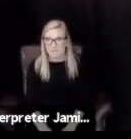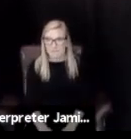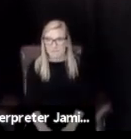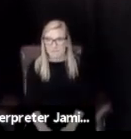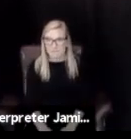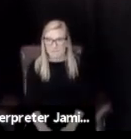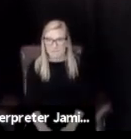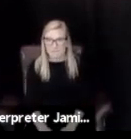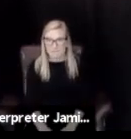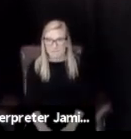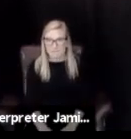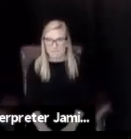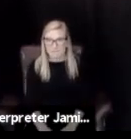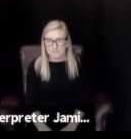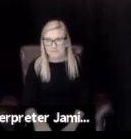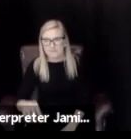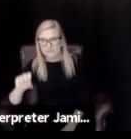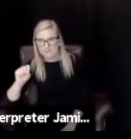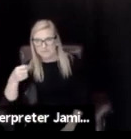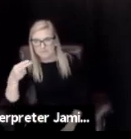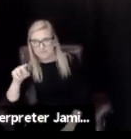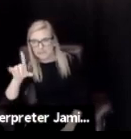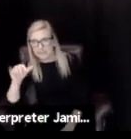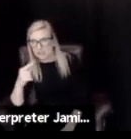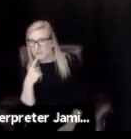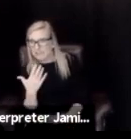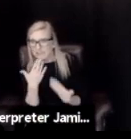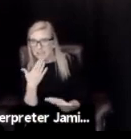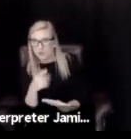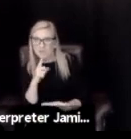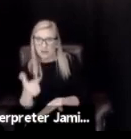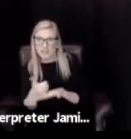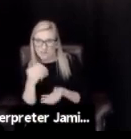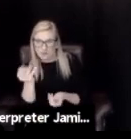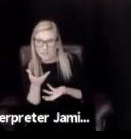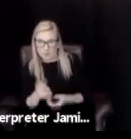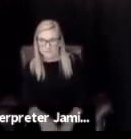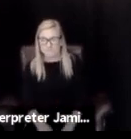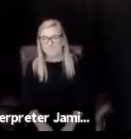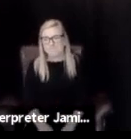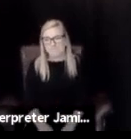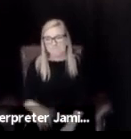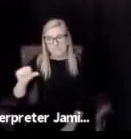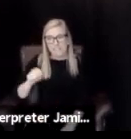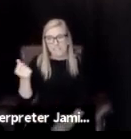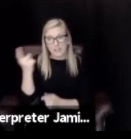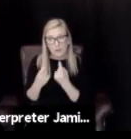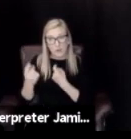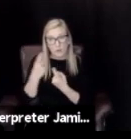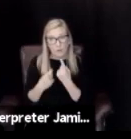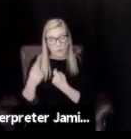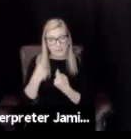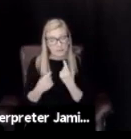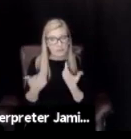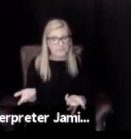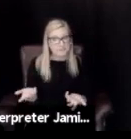yes? She thanks me for asking the question. It was really helpful information. Perfect, perfect. Any other questions, Shelby, that we have in the